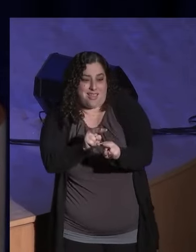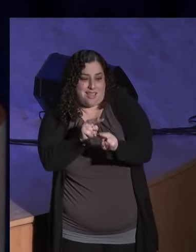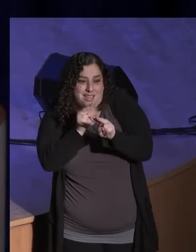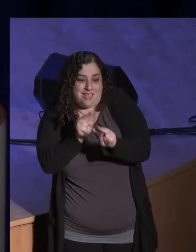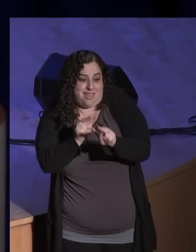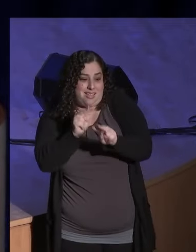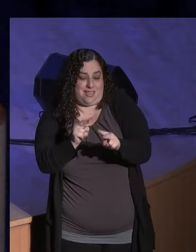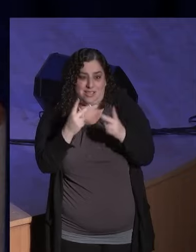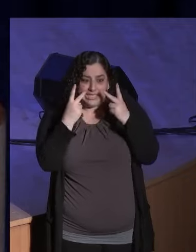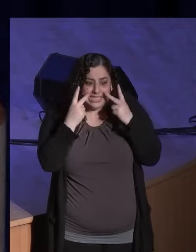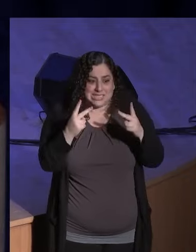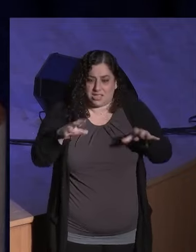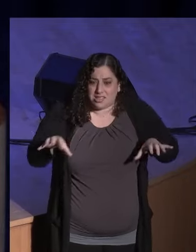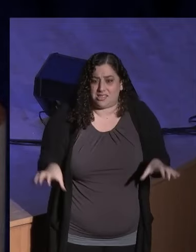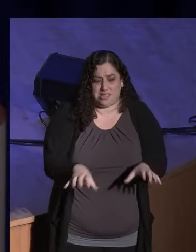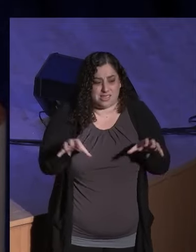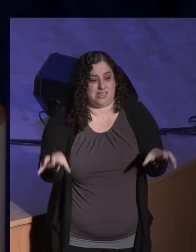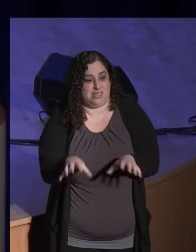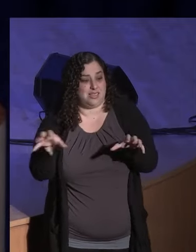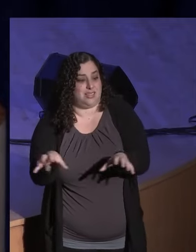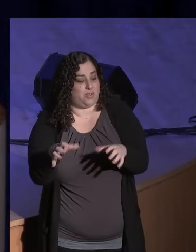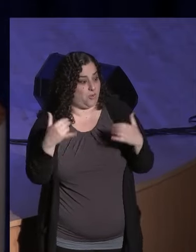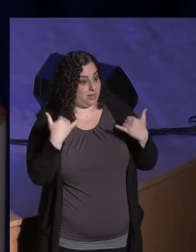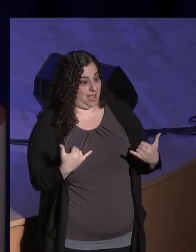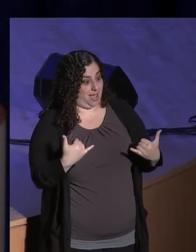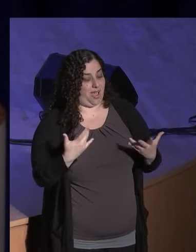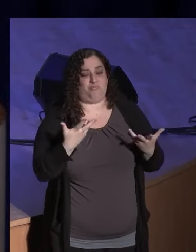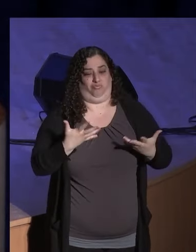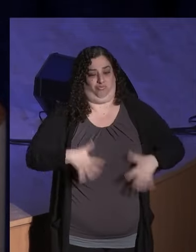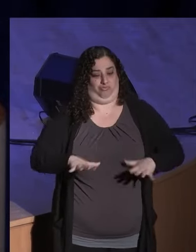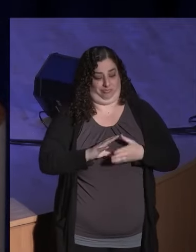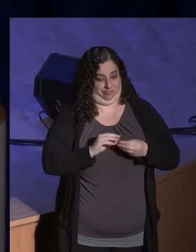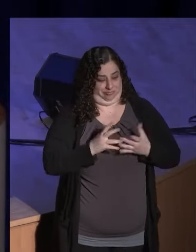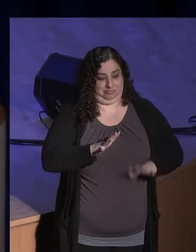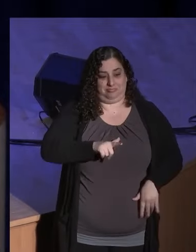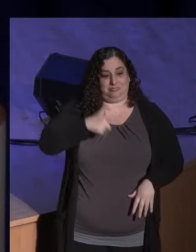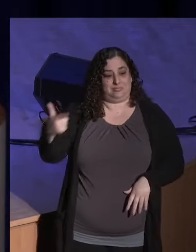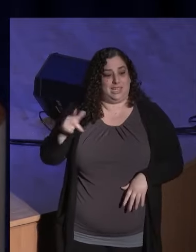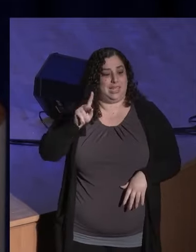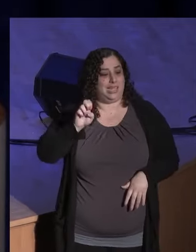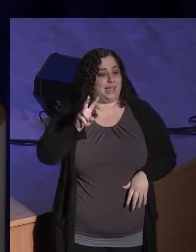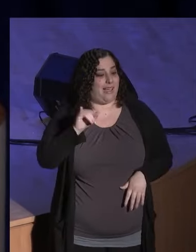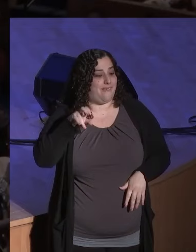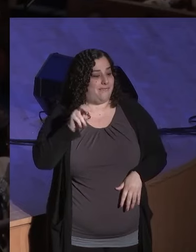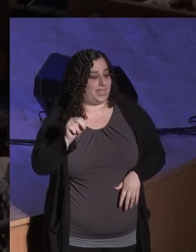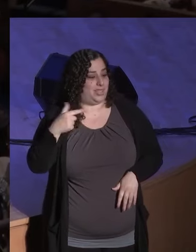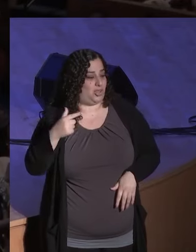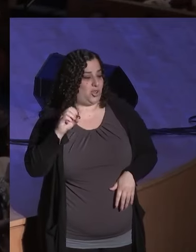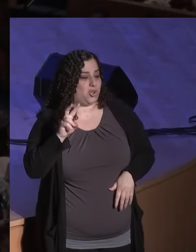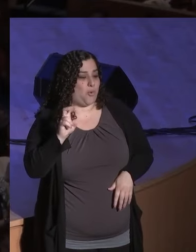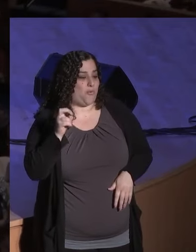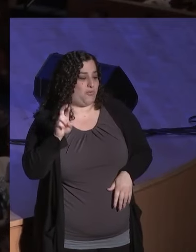with that, I will now turn this over to Kevin Gover, Undersecretary for Museums and Cultures.